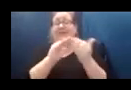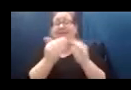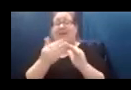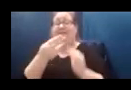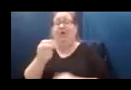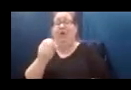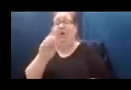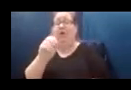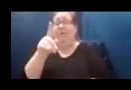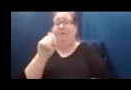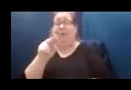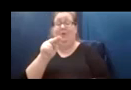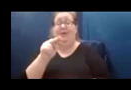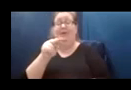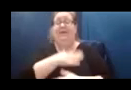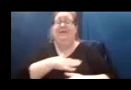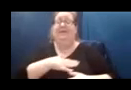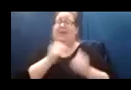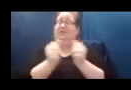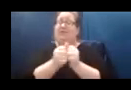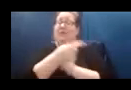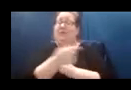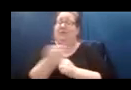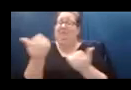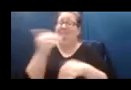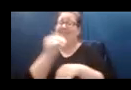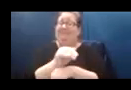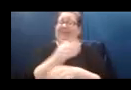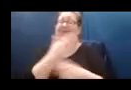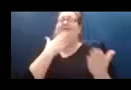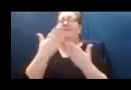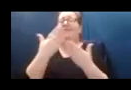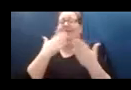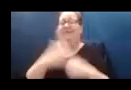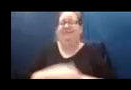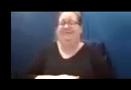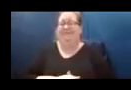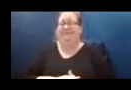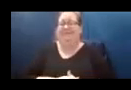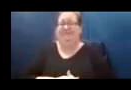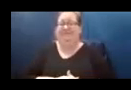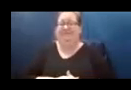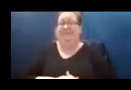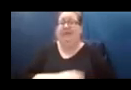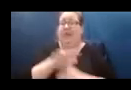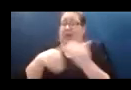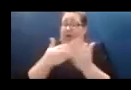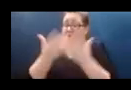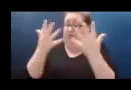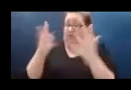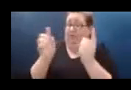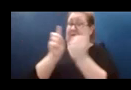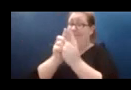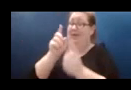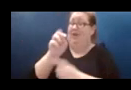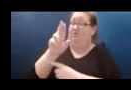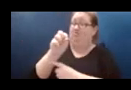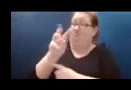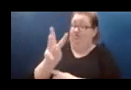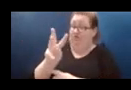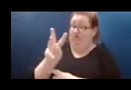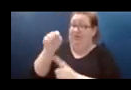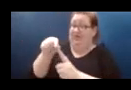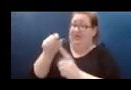pleasure to be with you all this evening. Thank you for having me. And you all met Drew a moment ago. Drew is